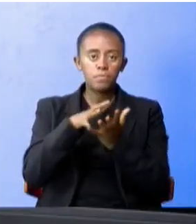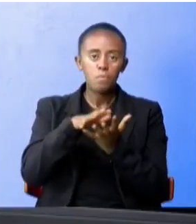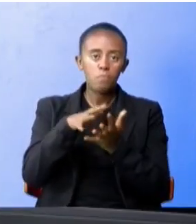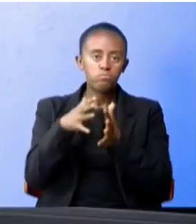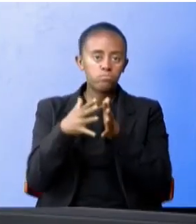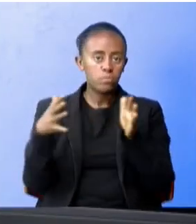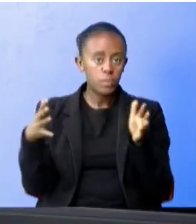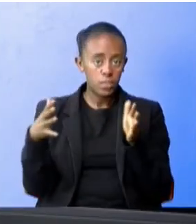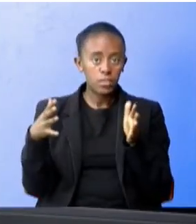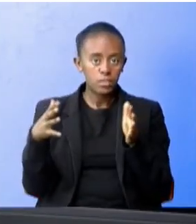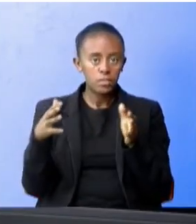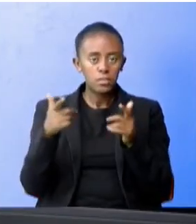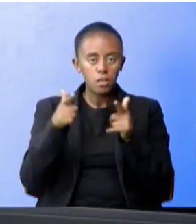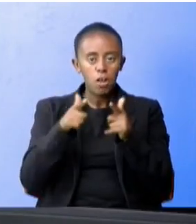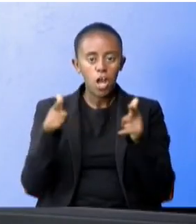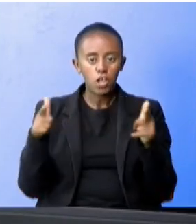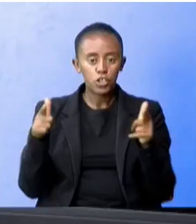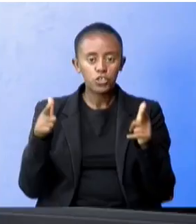large,